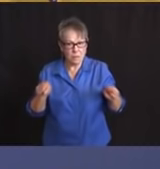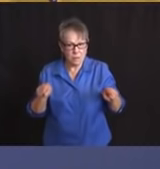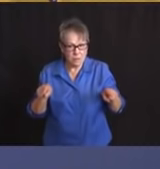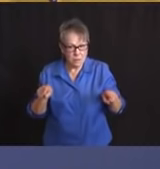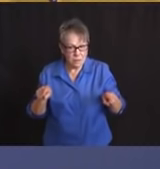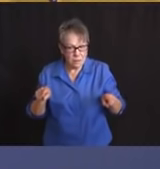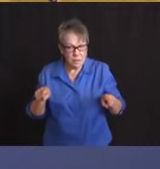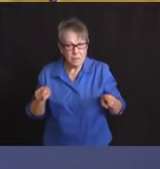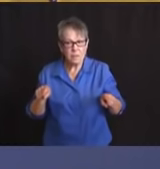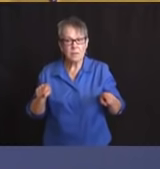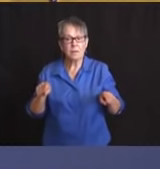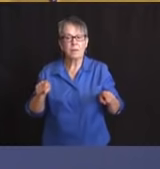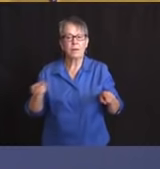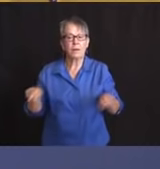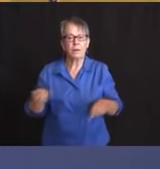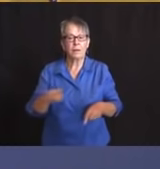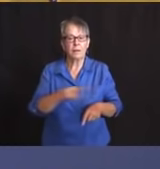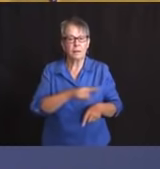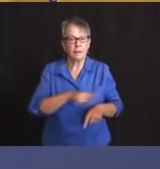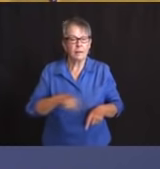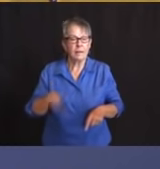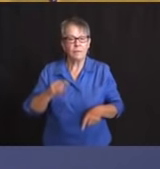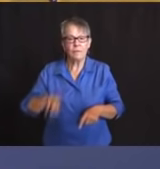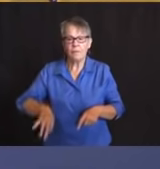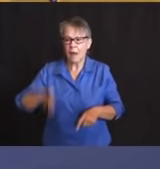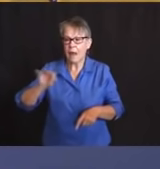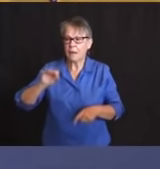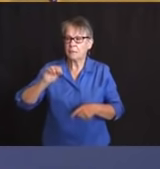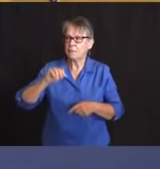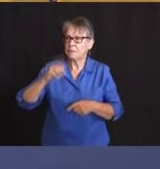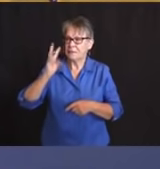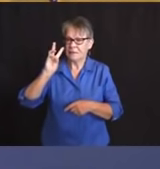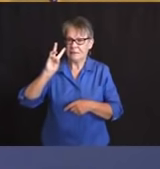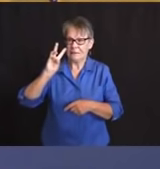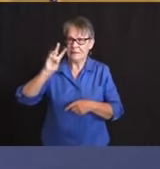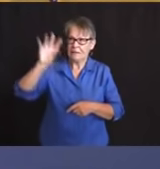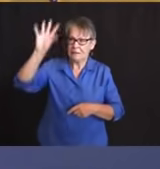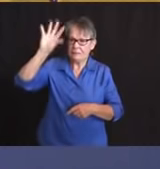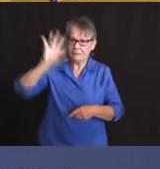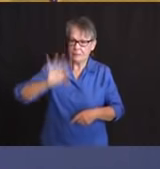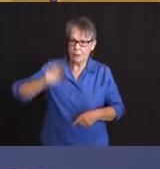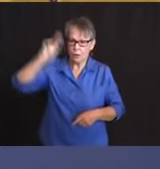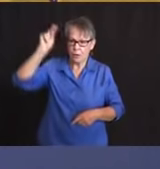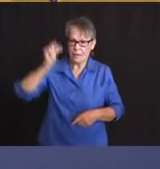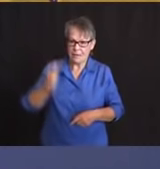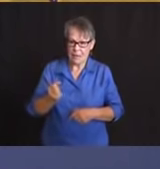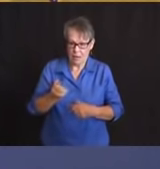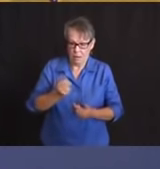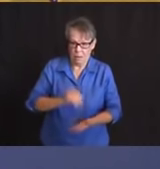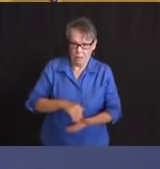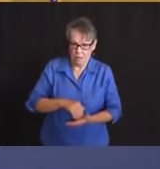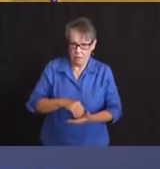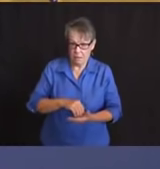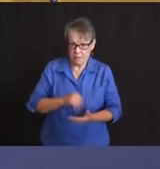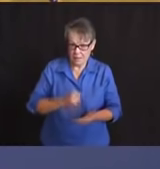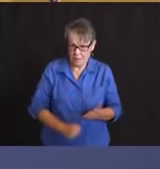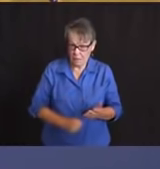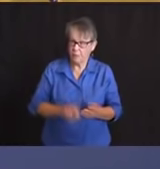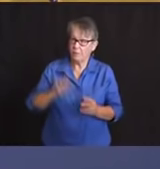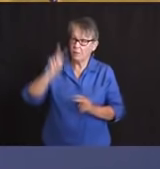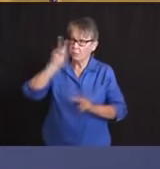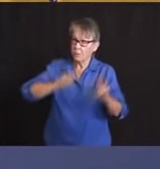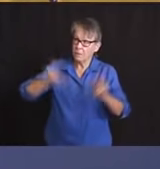south. And if there is a surge in some schools, depending on where those schools are located, that will be first and foremost